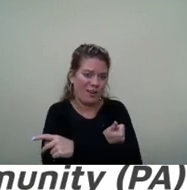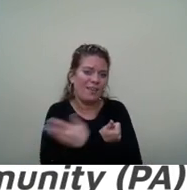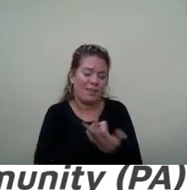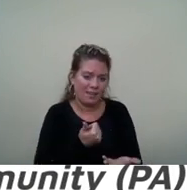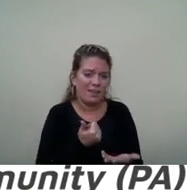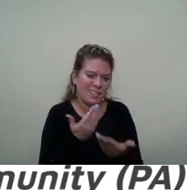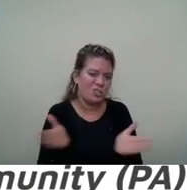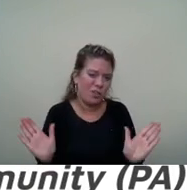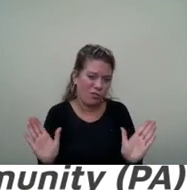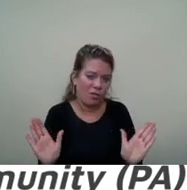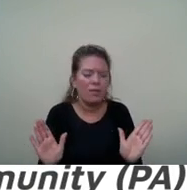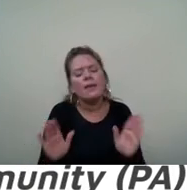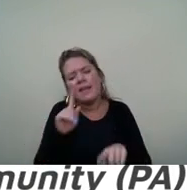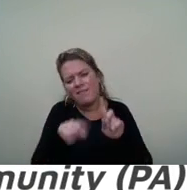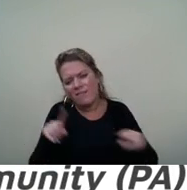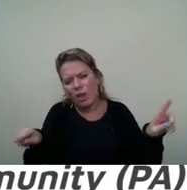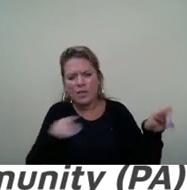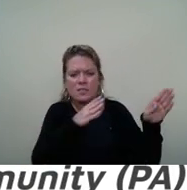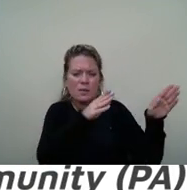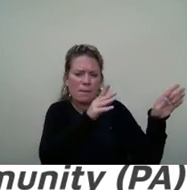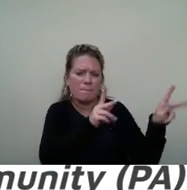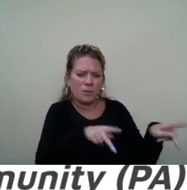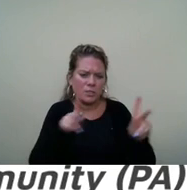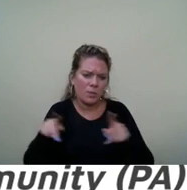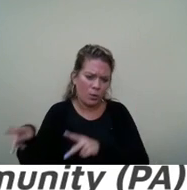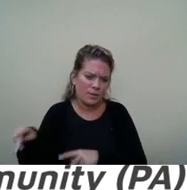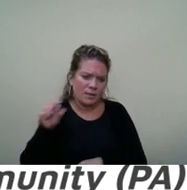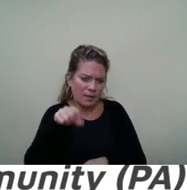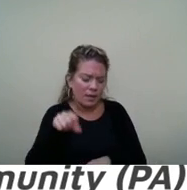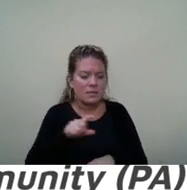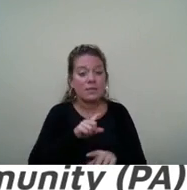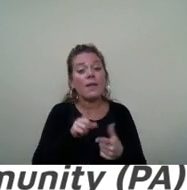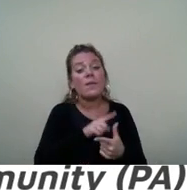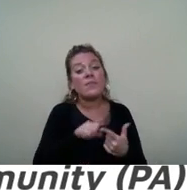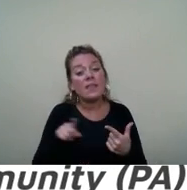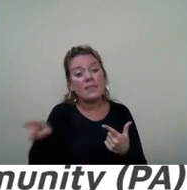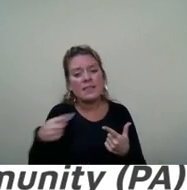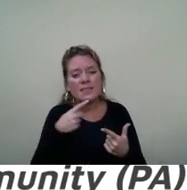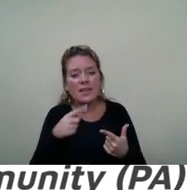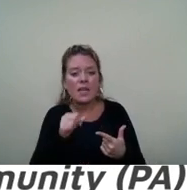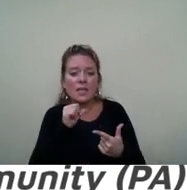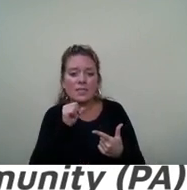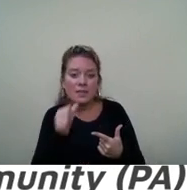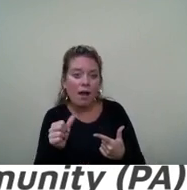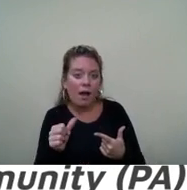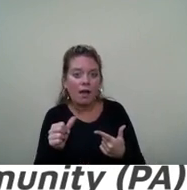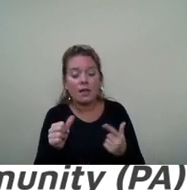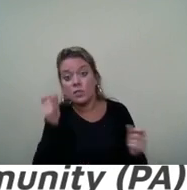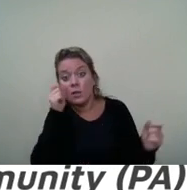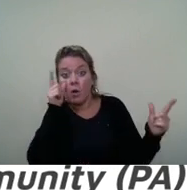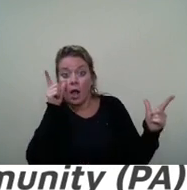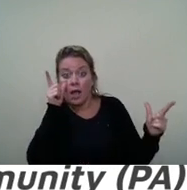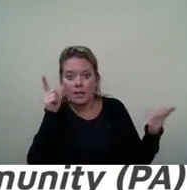varies person to person. And then they would say that it won't be unexpected